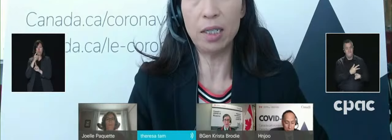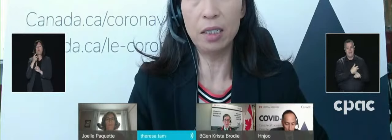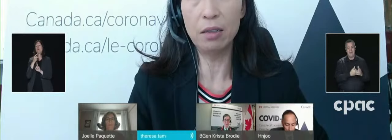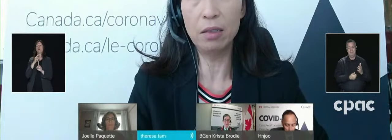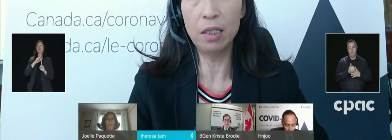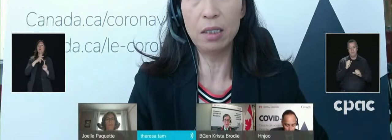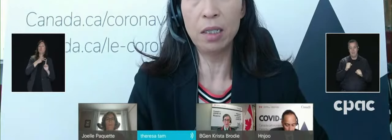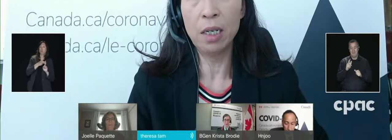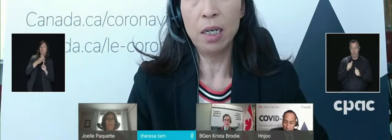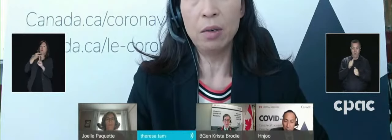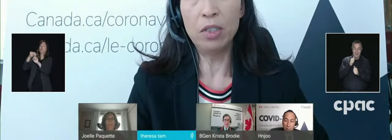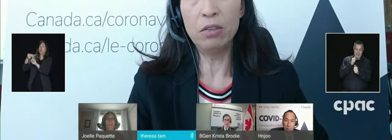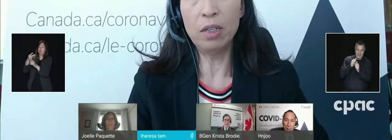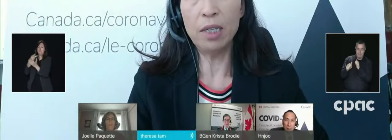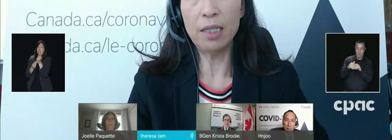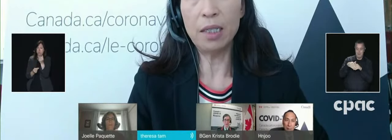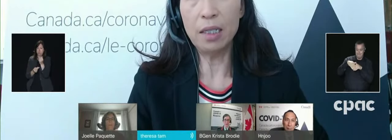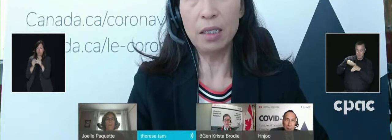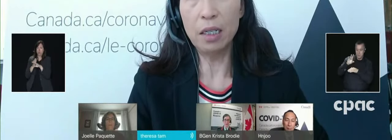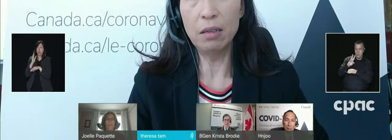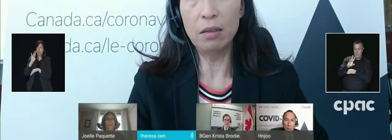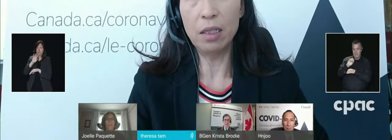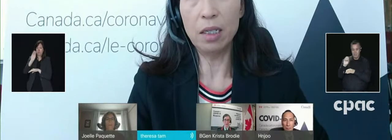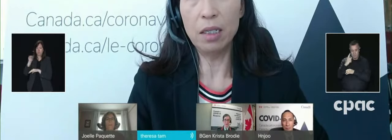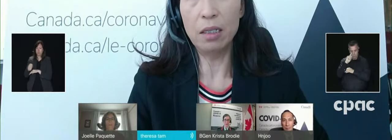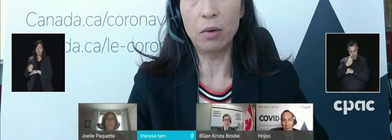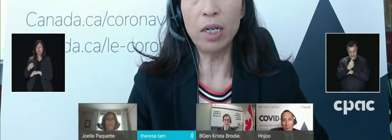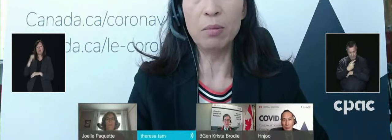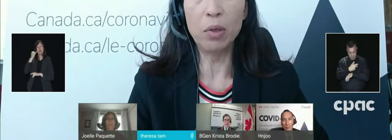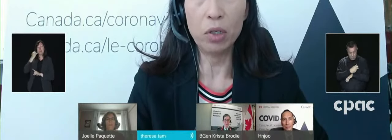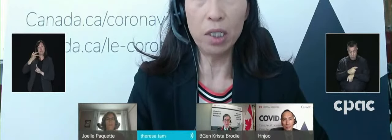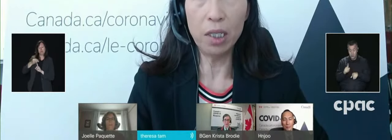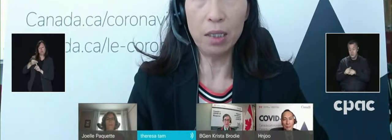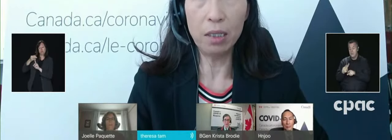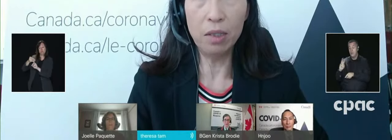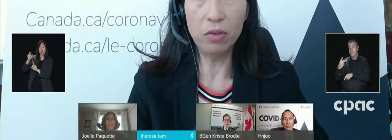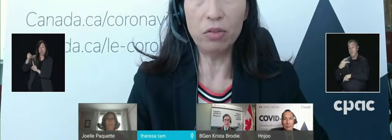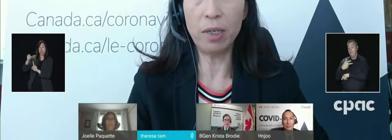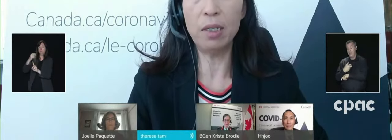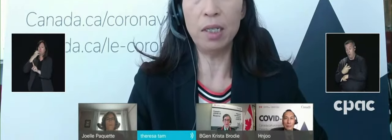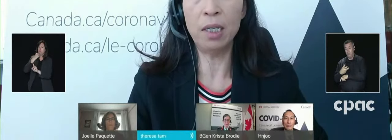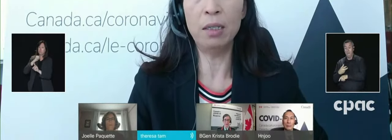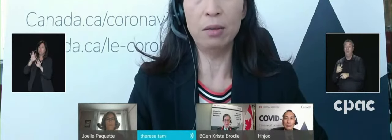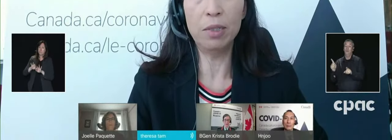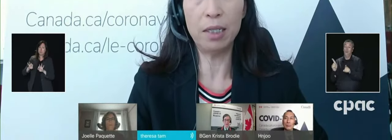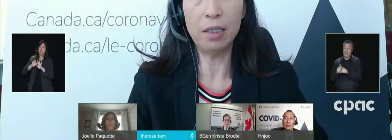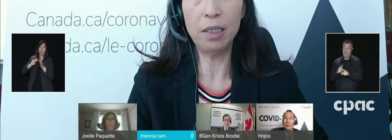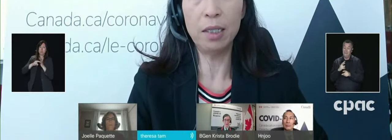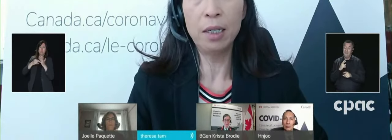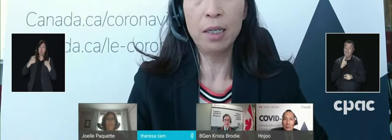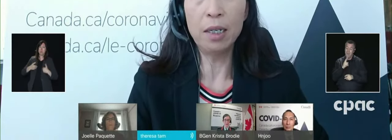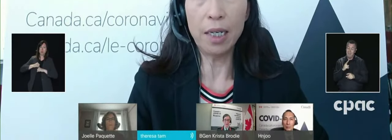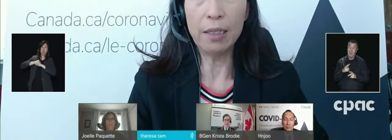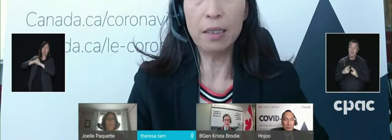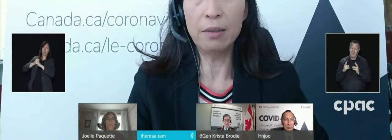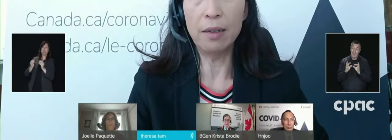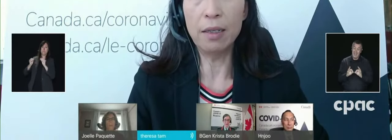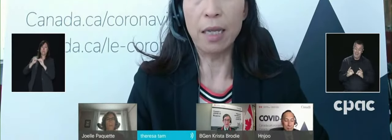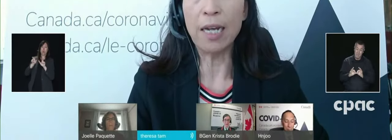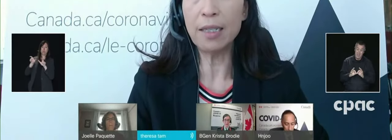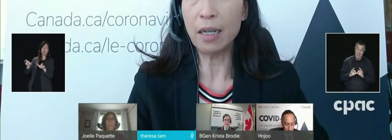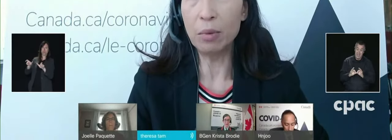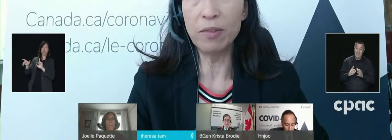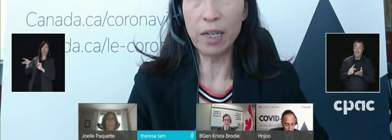first and second doses. We do know that second dose is quite important in terms of strengthening your protection